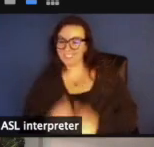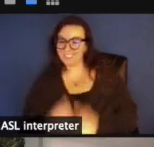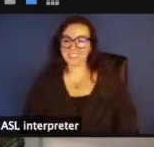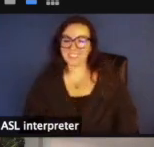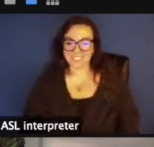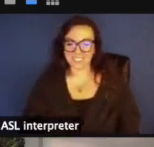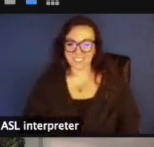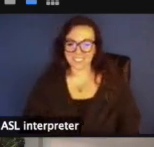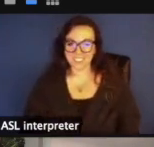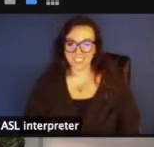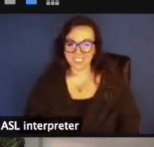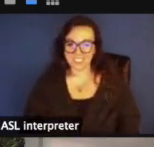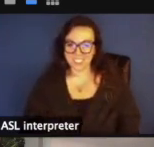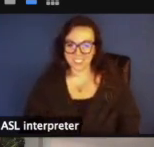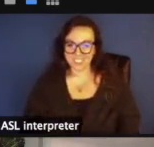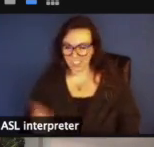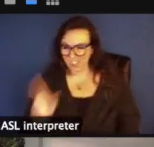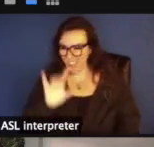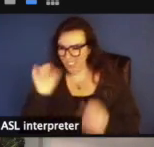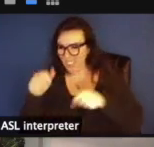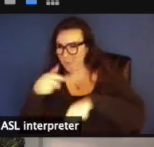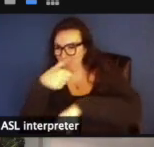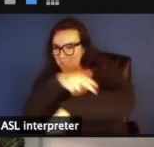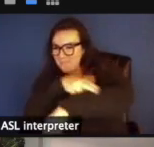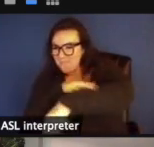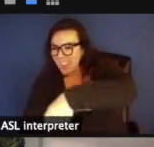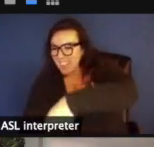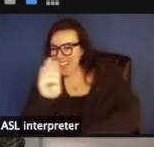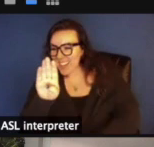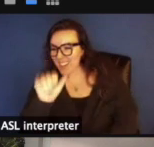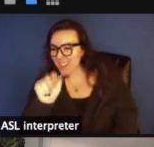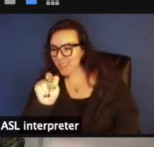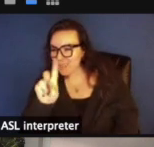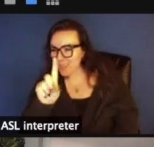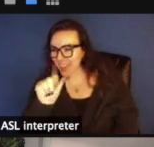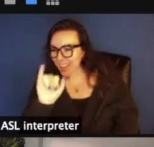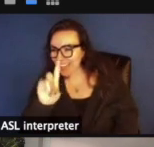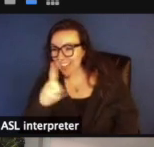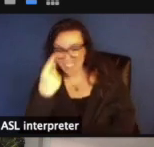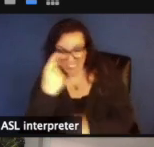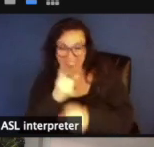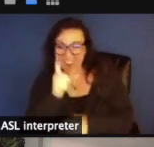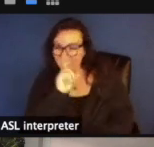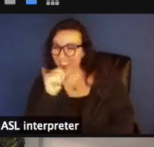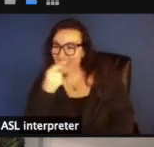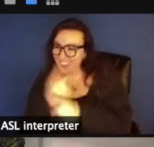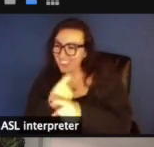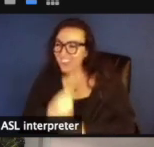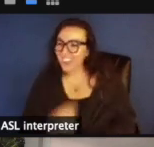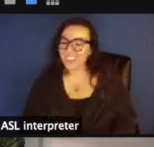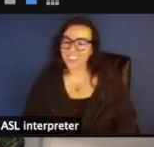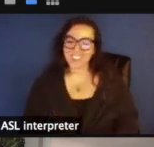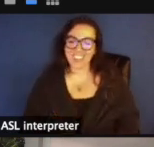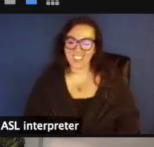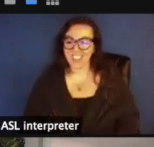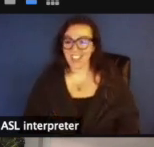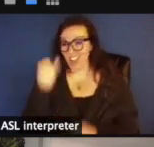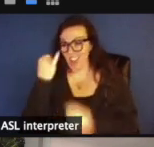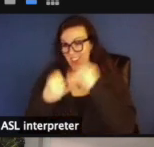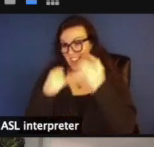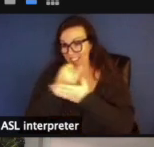Looks like it could be on a Band-Aid also. Yeah, it does look like a Band-Aid. All right, so we're gonna go on to our last